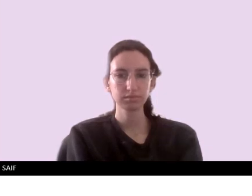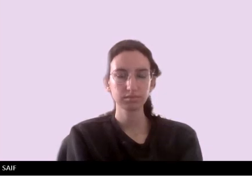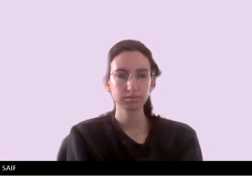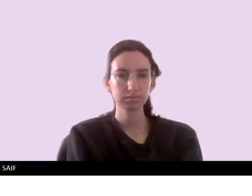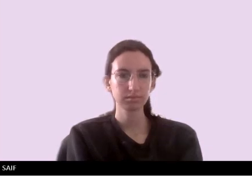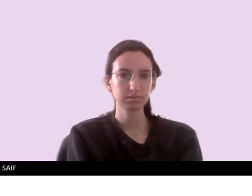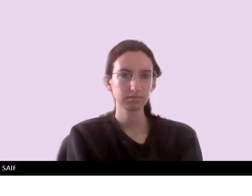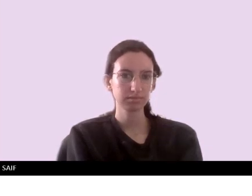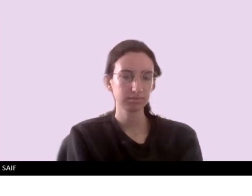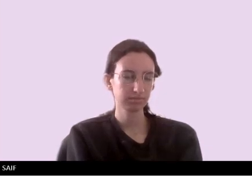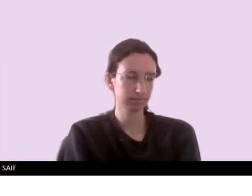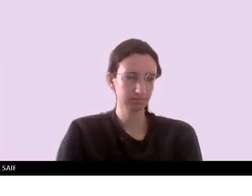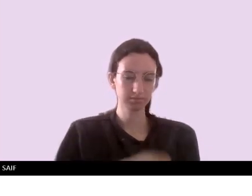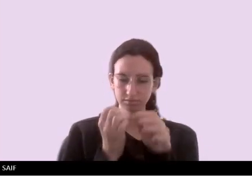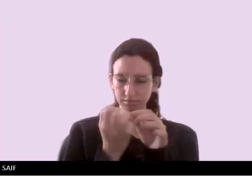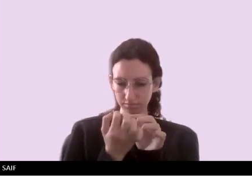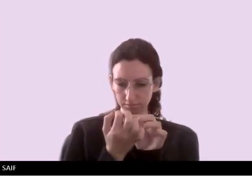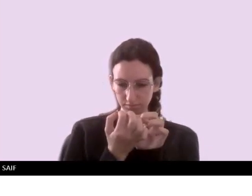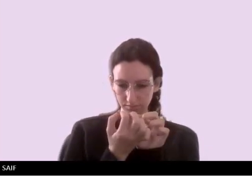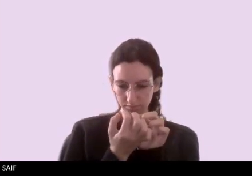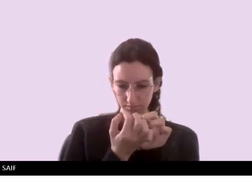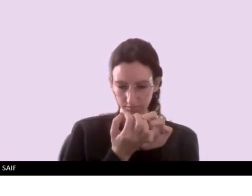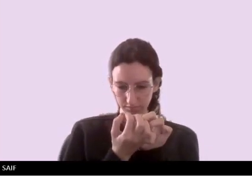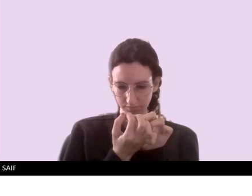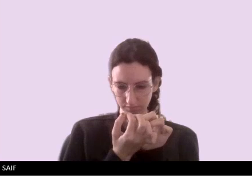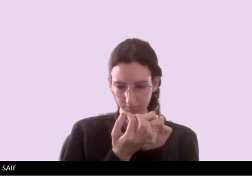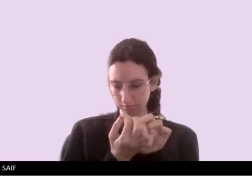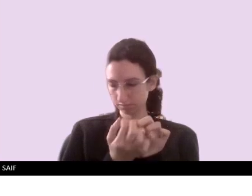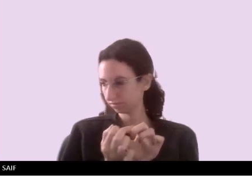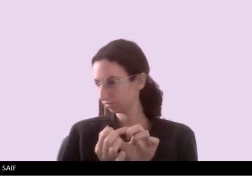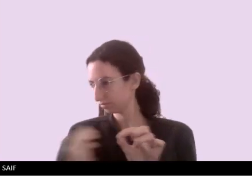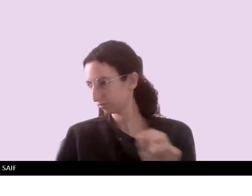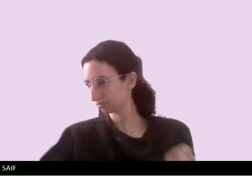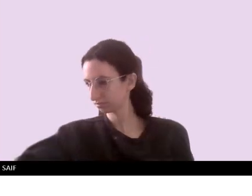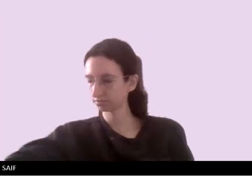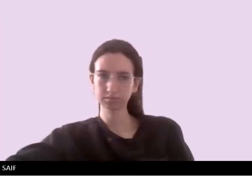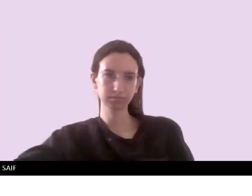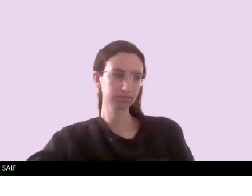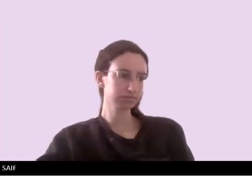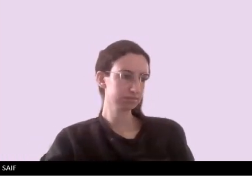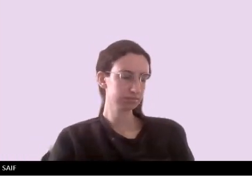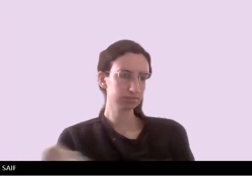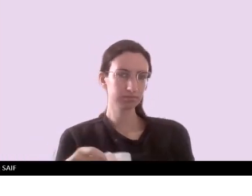And if you do, how did you face these thoughts?